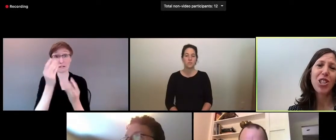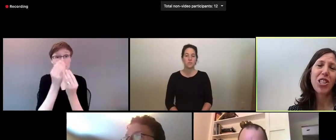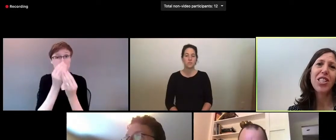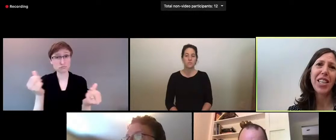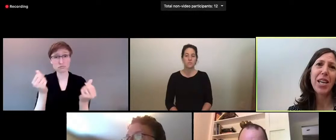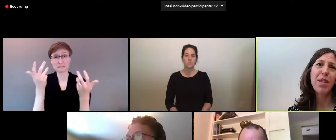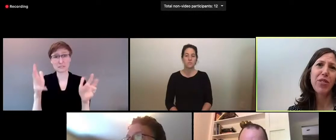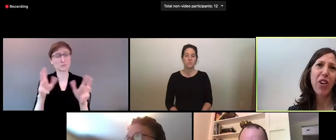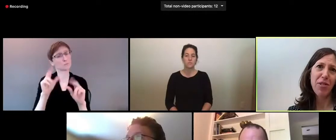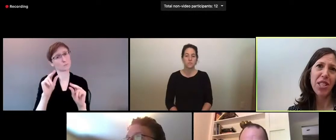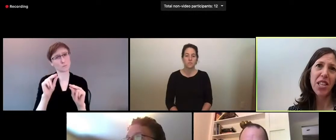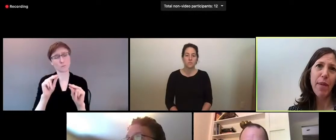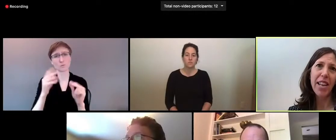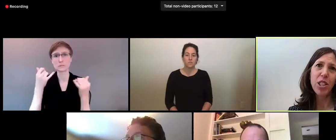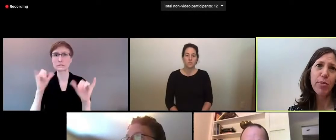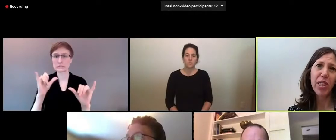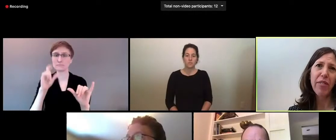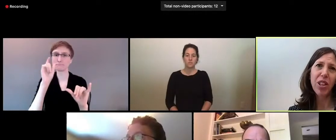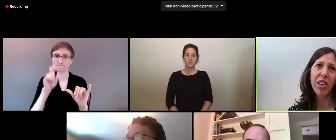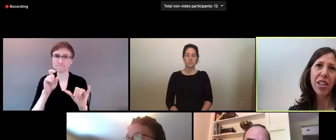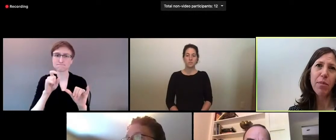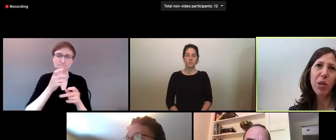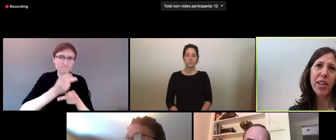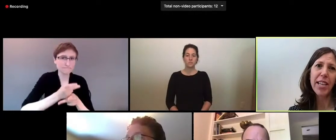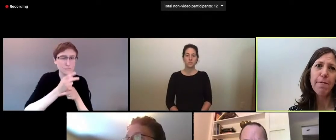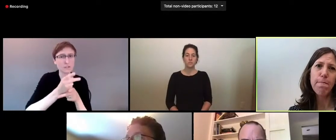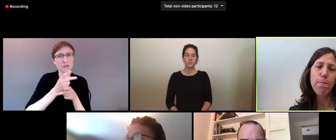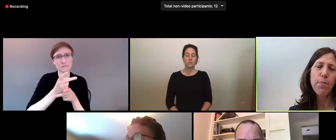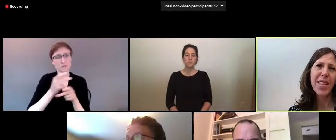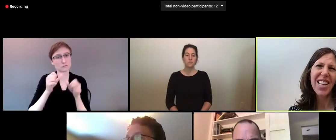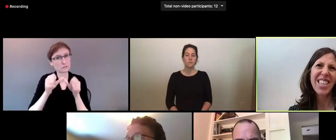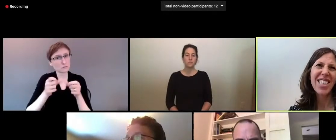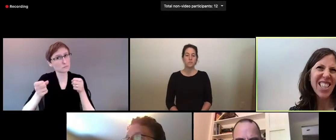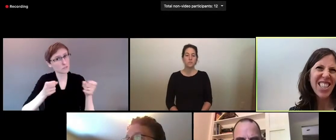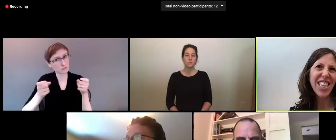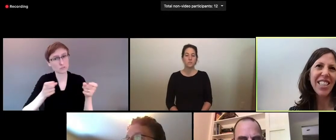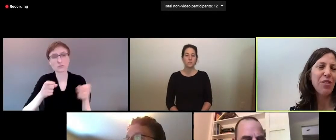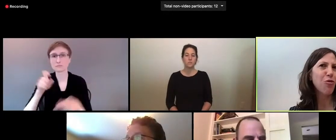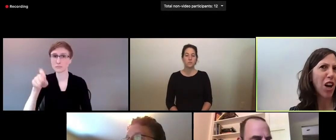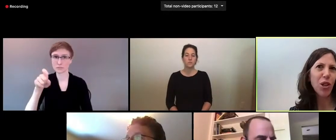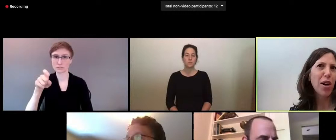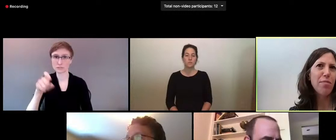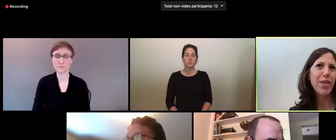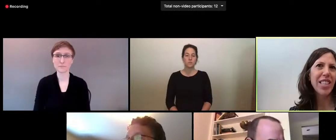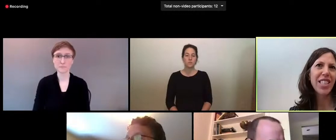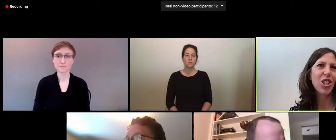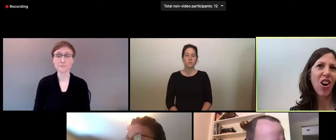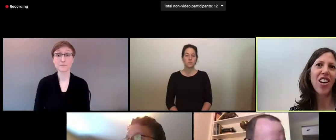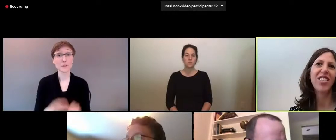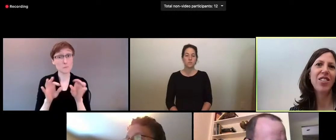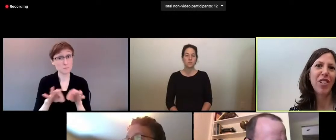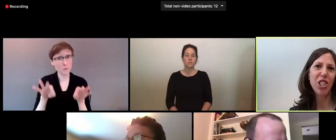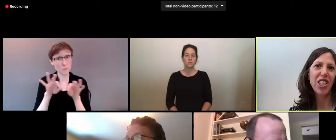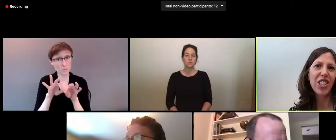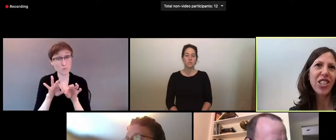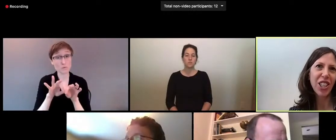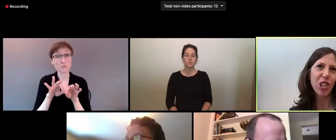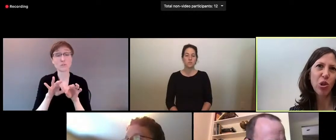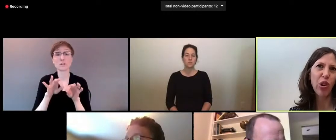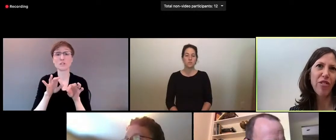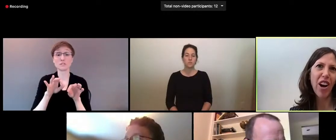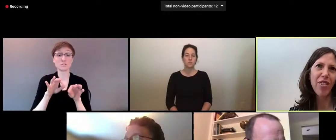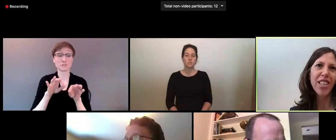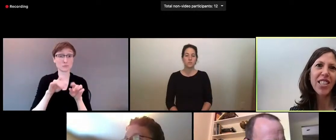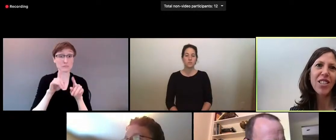prevent infections and keep this virus at a manageable level in our community. Testing and follow-up is not sufficient